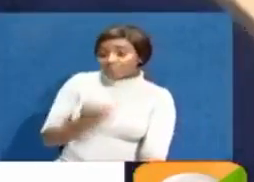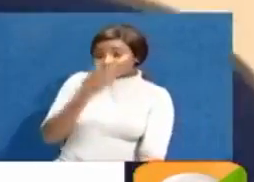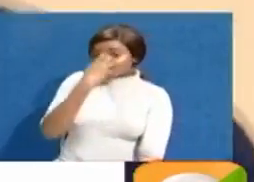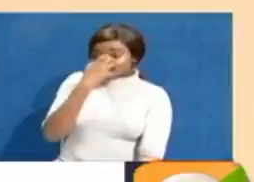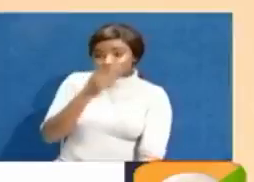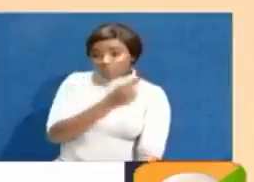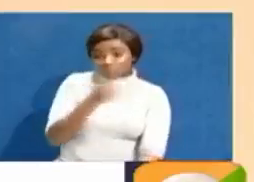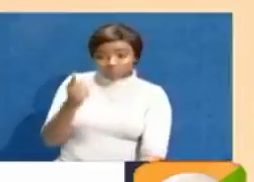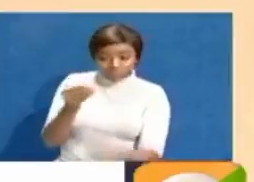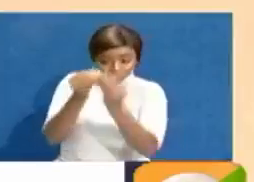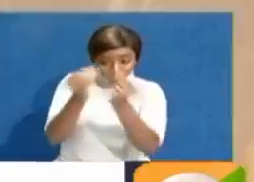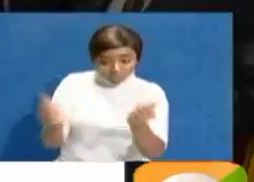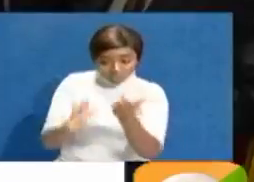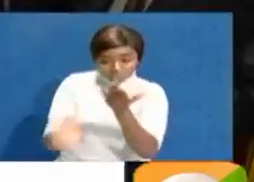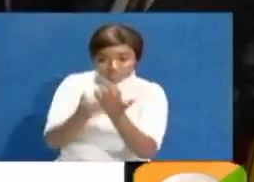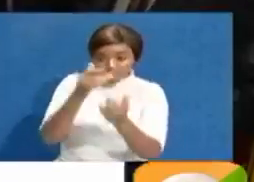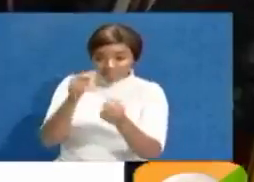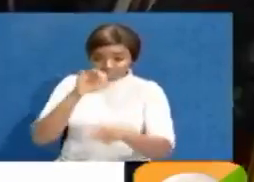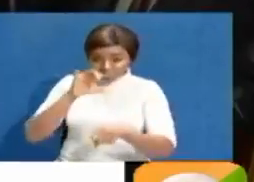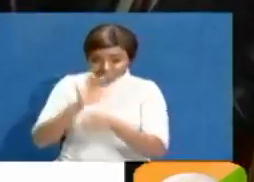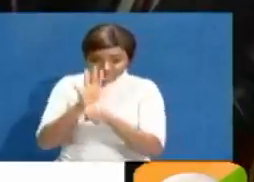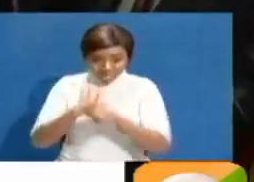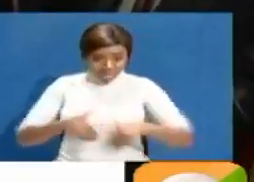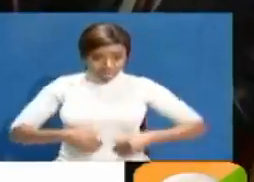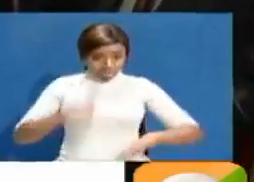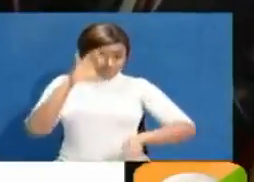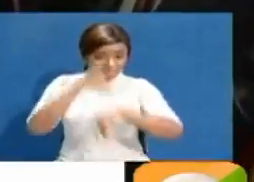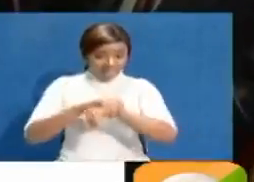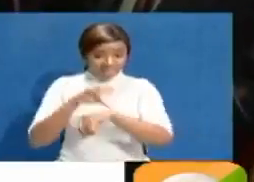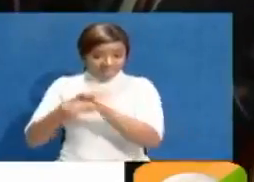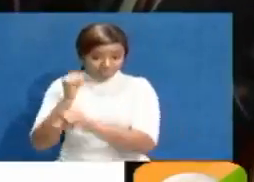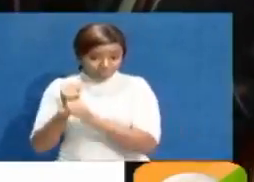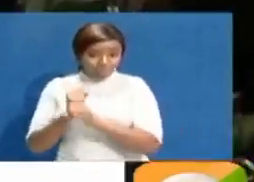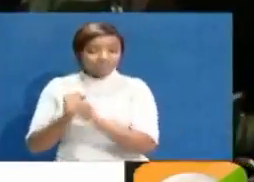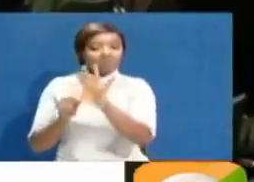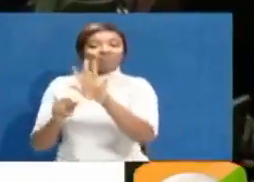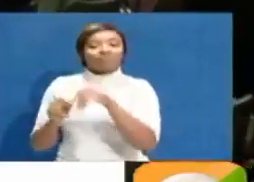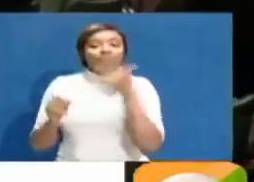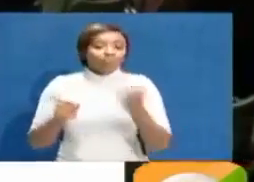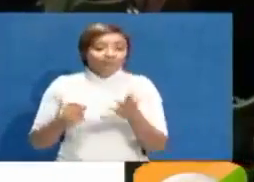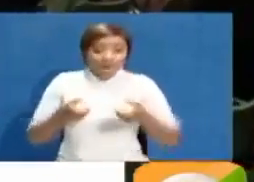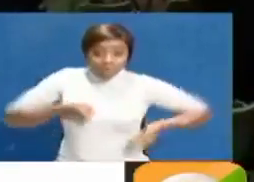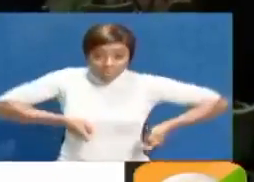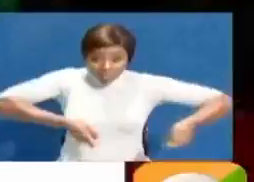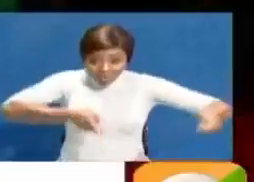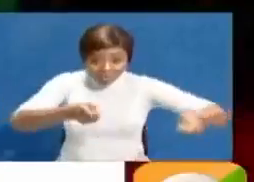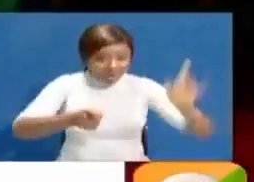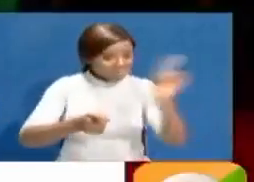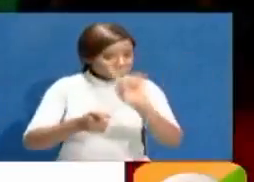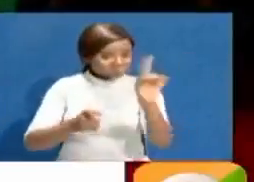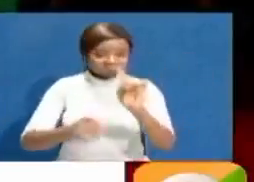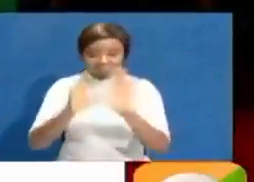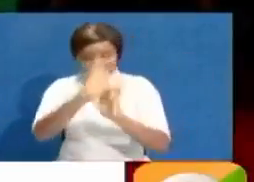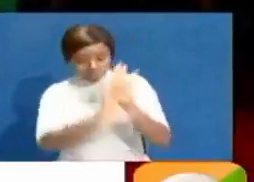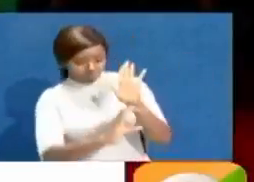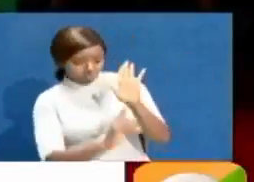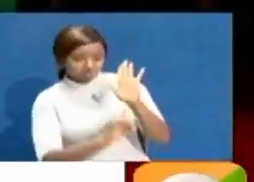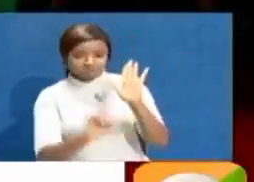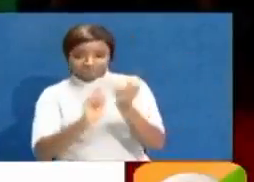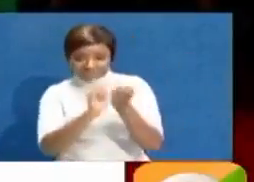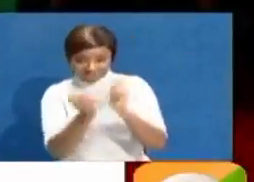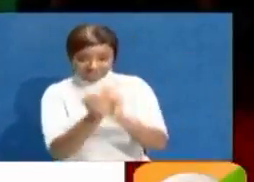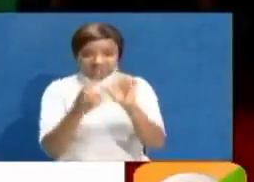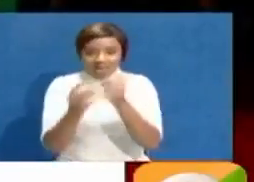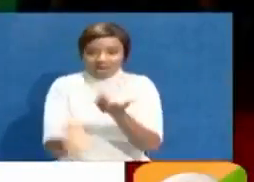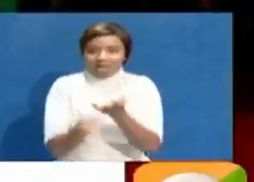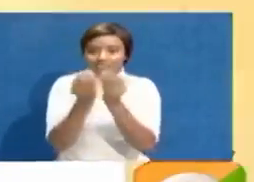solution to joblessness for a vast majority of Kenyans does not lie with wheelbarrows, but with ensuring constitutional change to